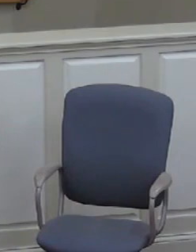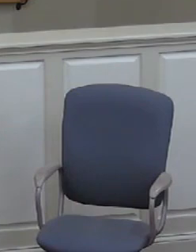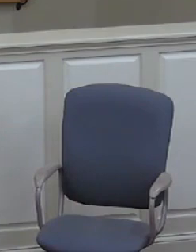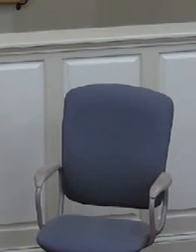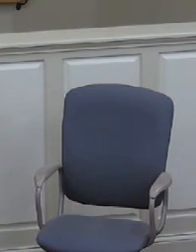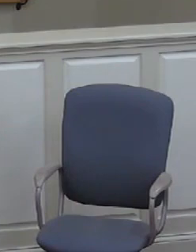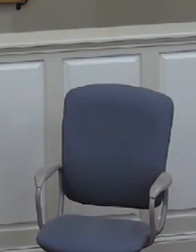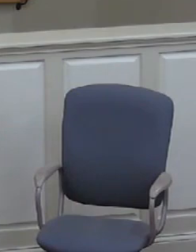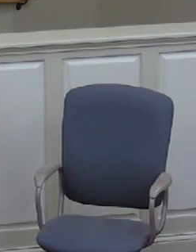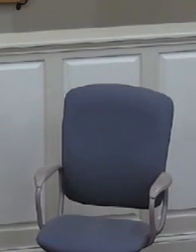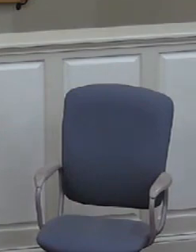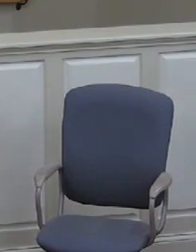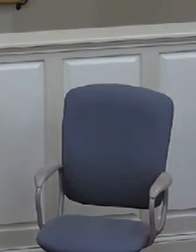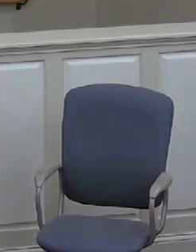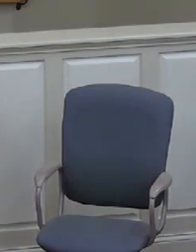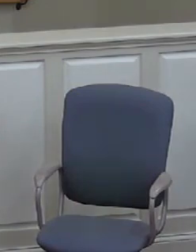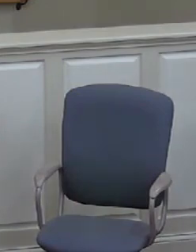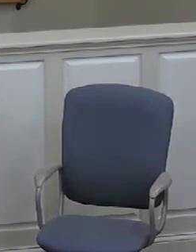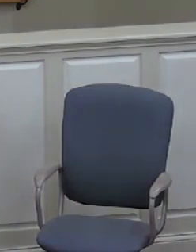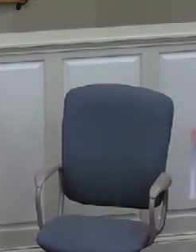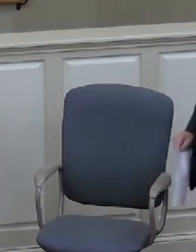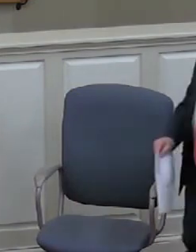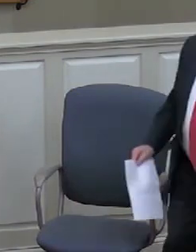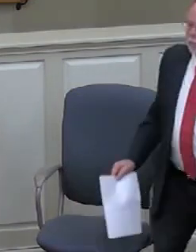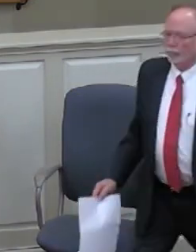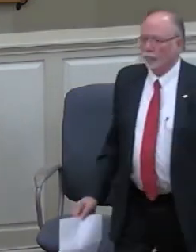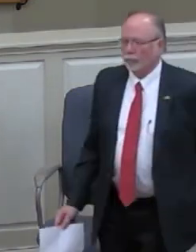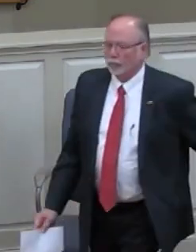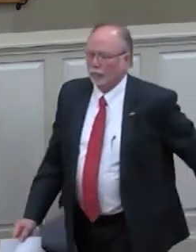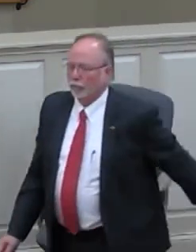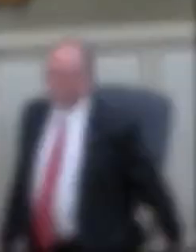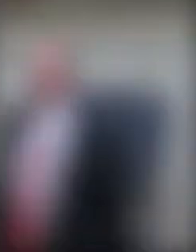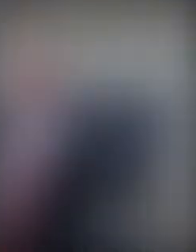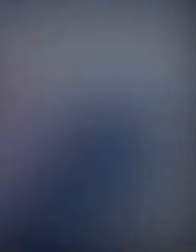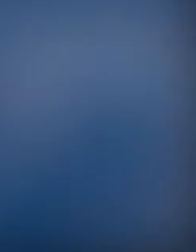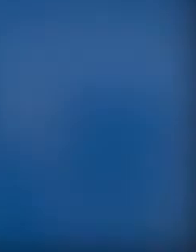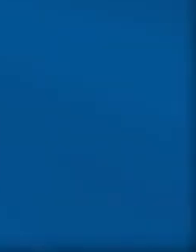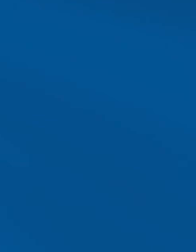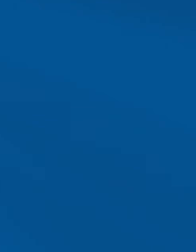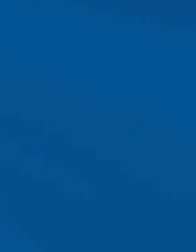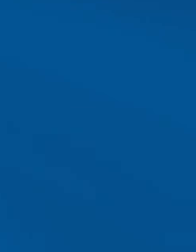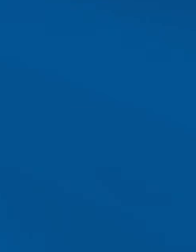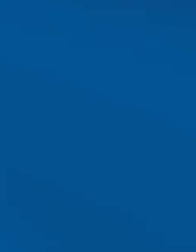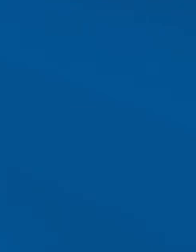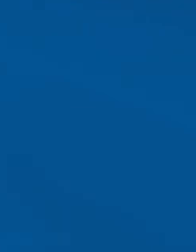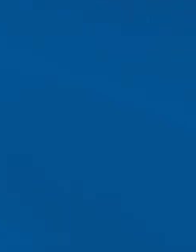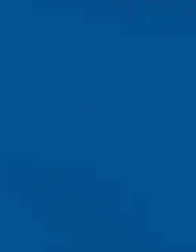aye. Aye. Happy Thanksgiving, everyone. Happy Yeah. Thanksgiving. Everybody have a good, safe holiday.